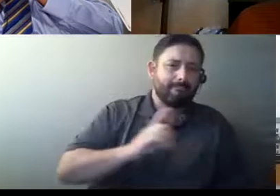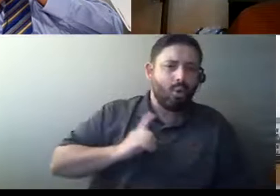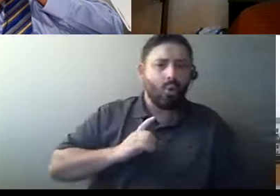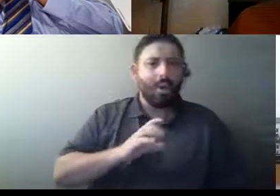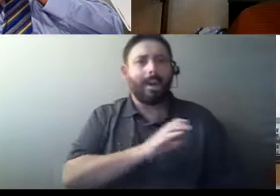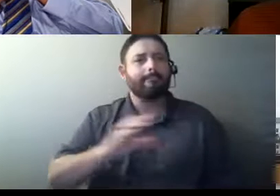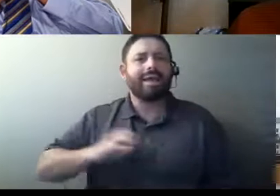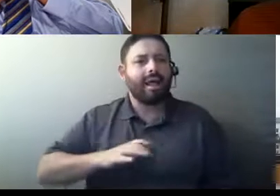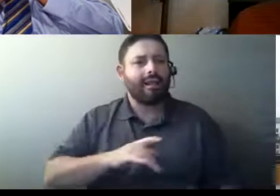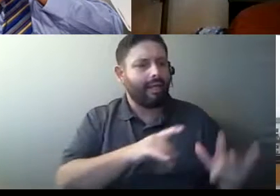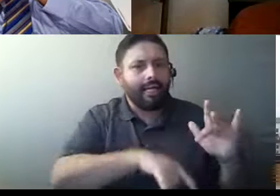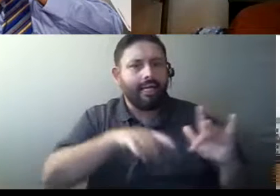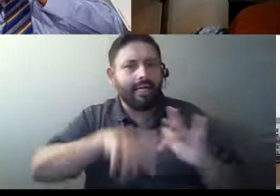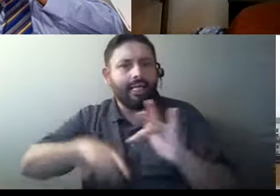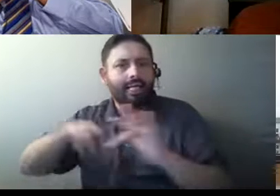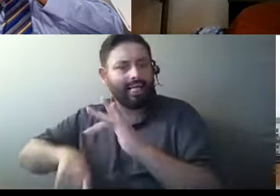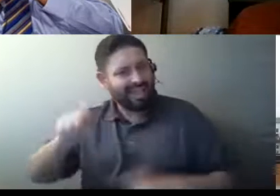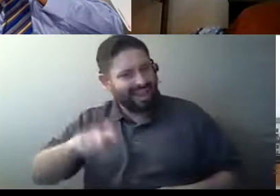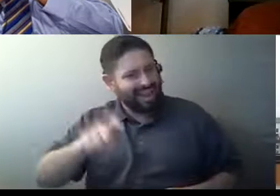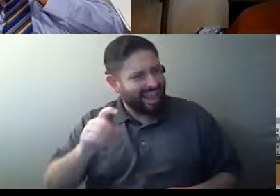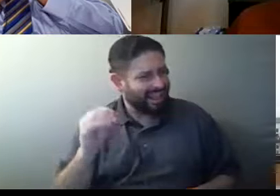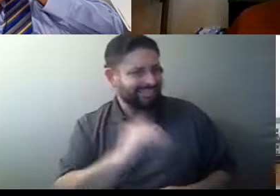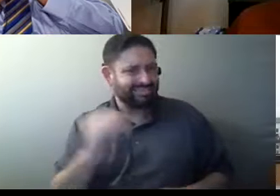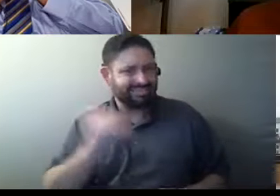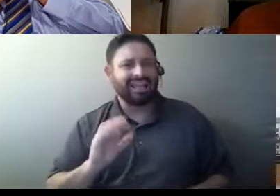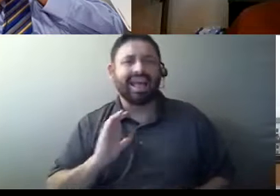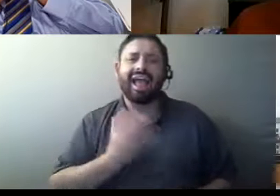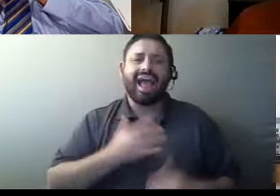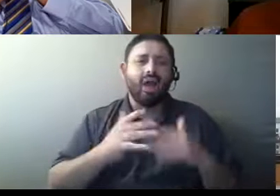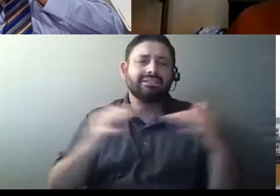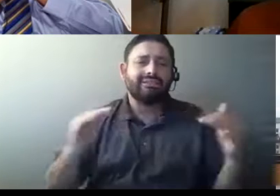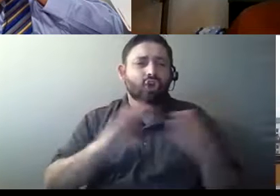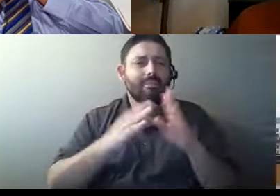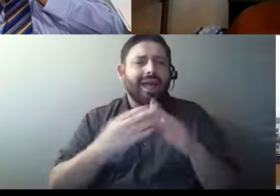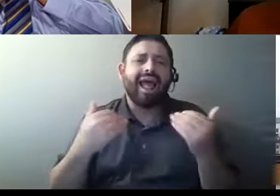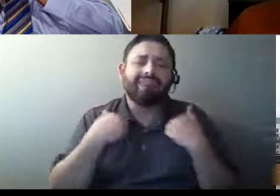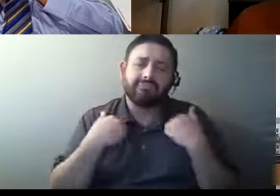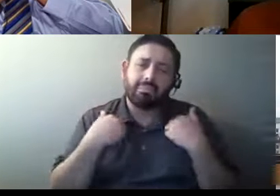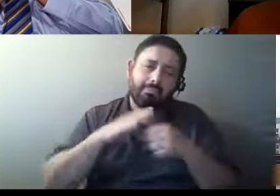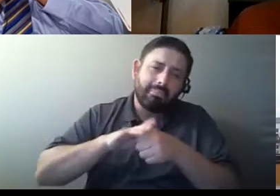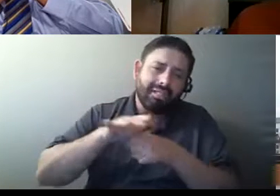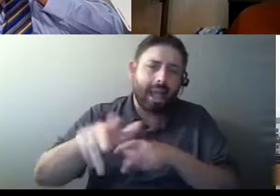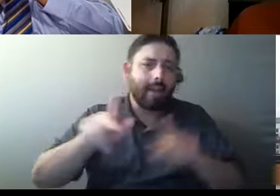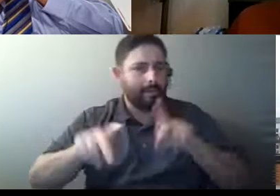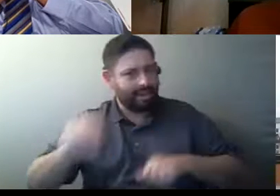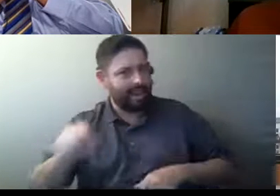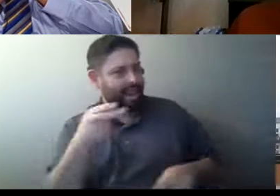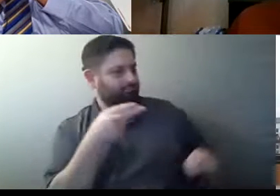filled, that our diverse community has so many people that can fill those voids in